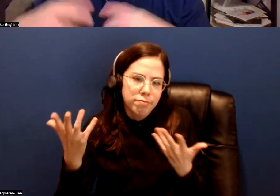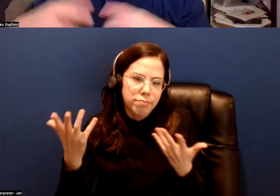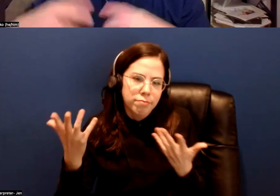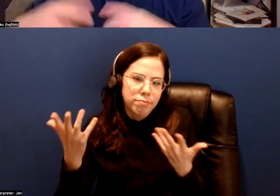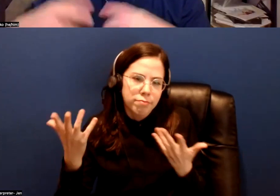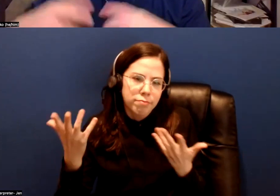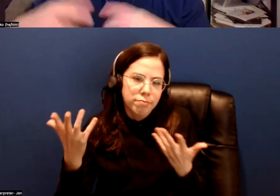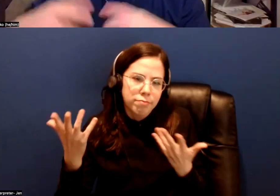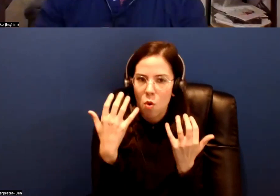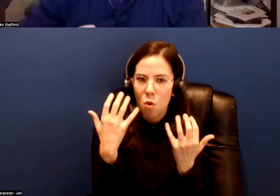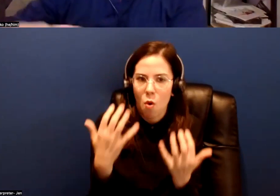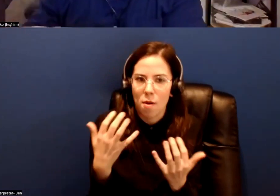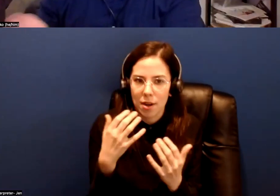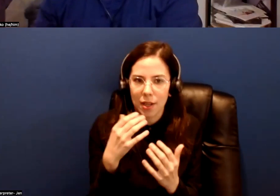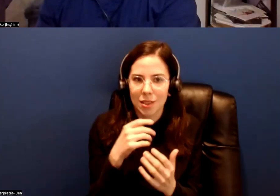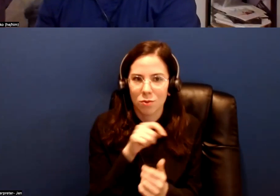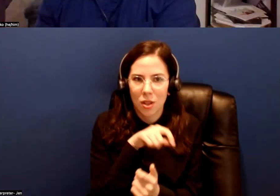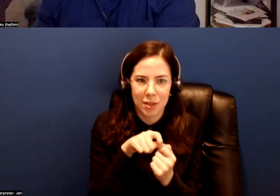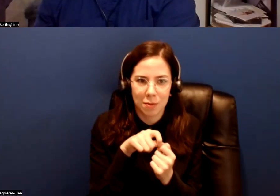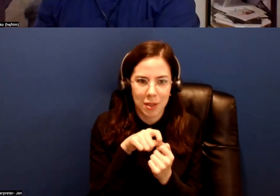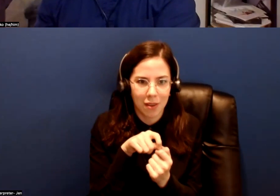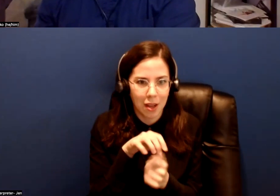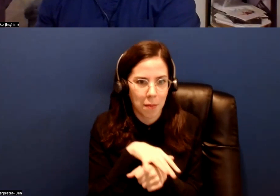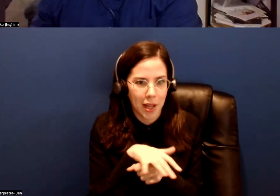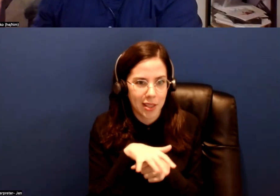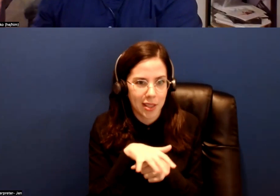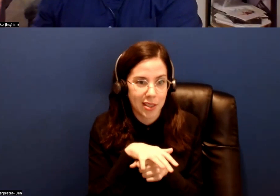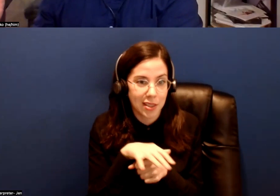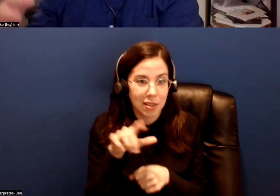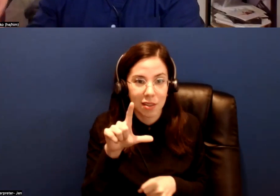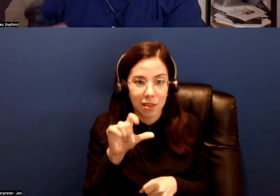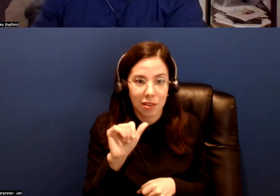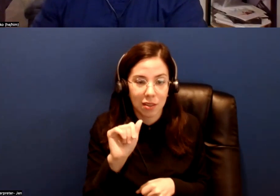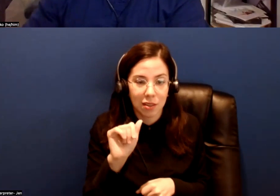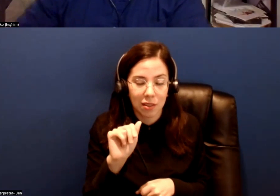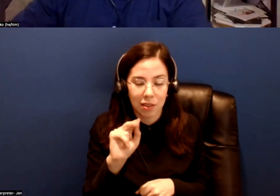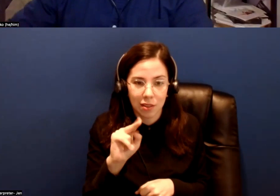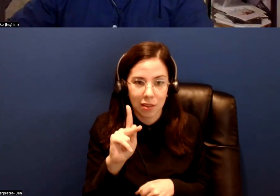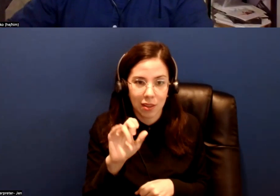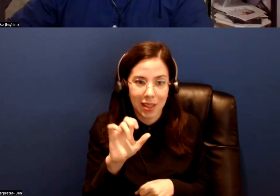that outlet. A LinkedIn might be more